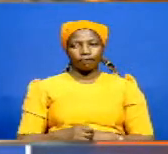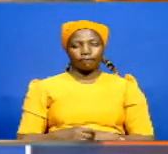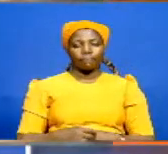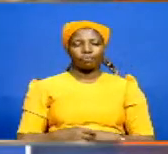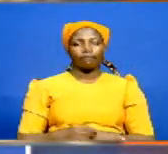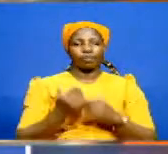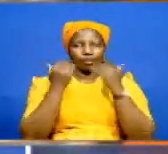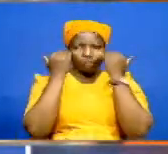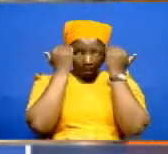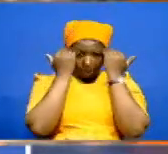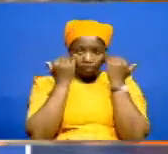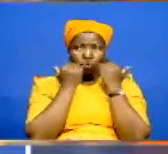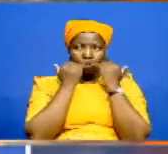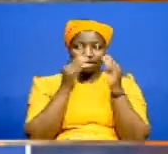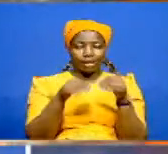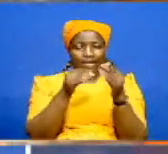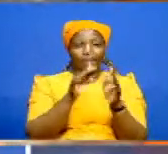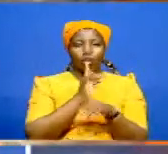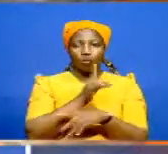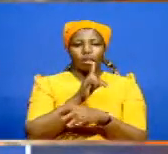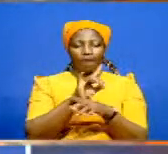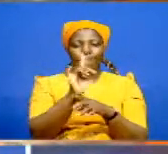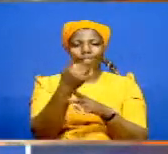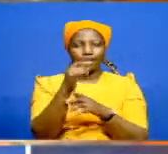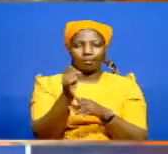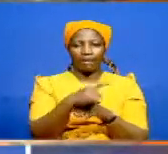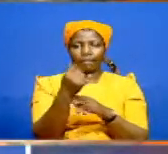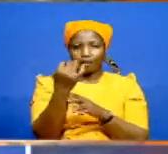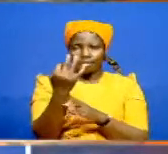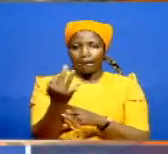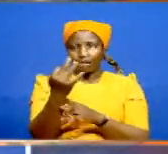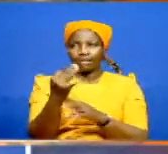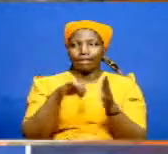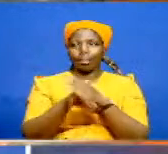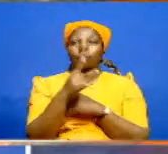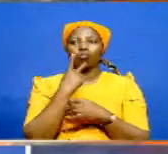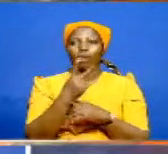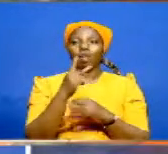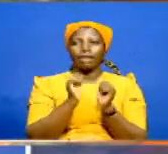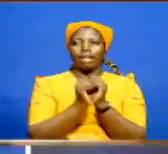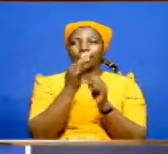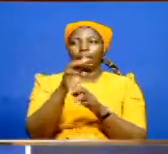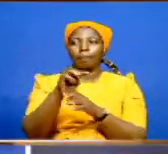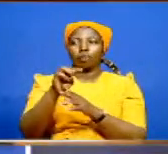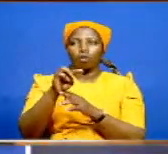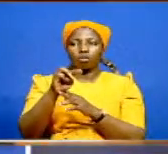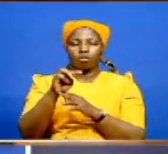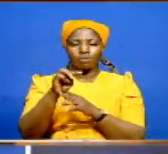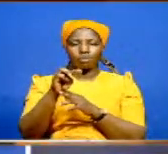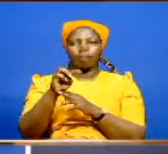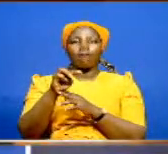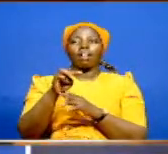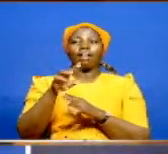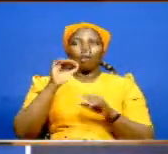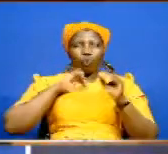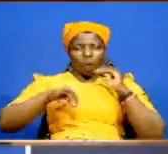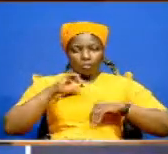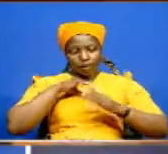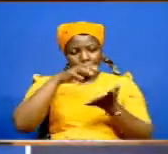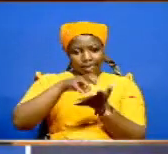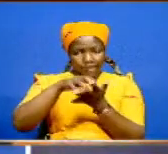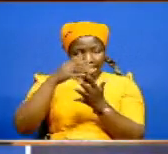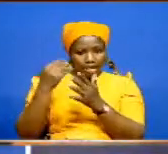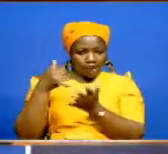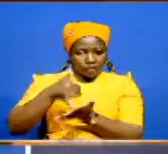The court is set to issue directions on the 1st of March in a 213 million shillings graft case involving former Nairobi